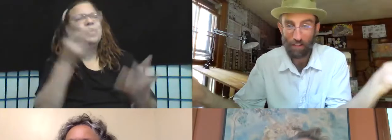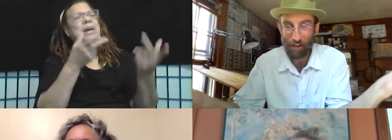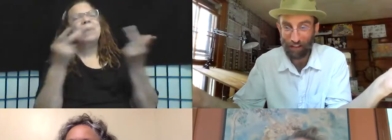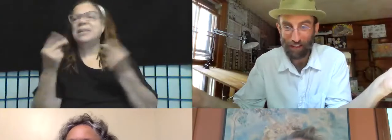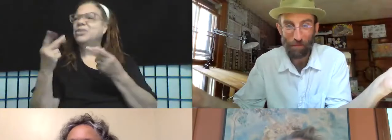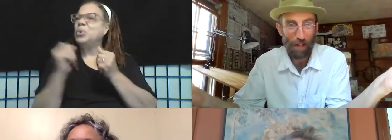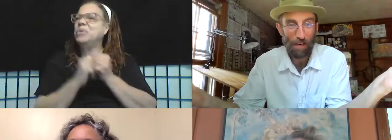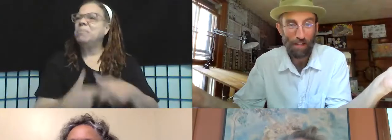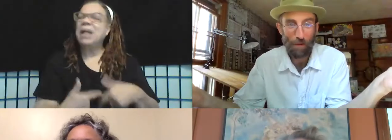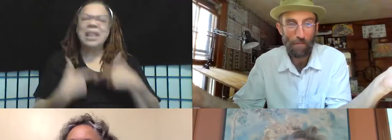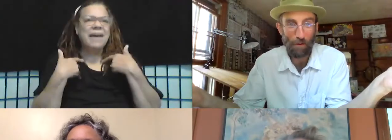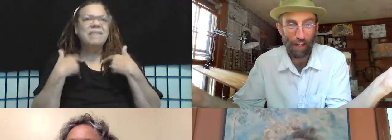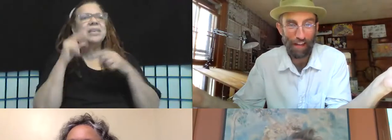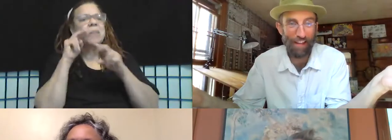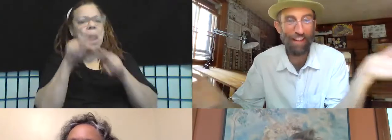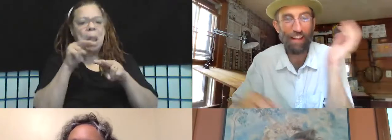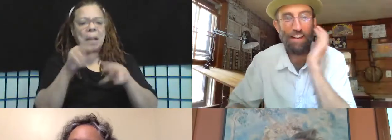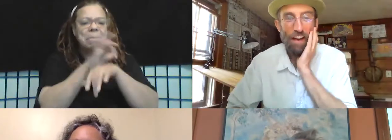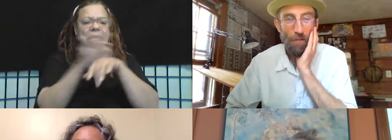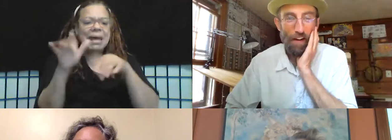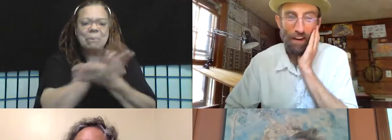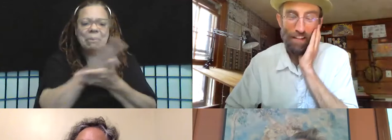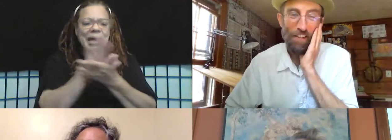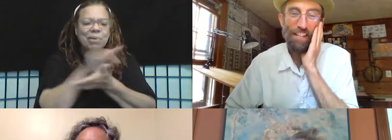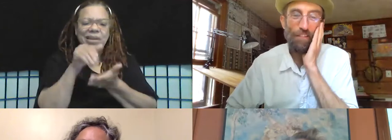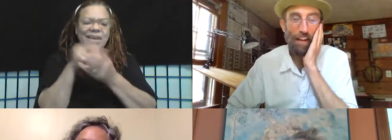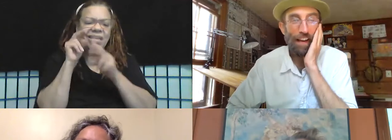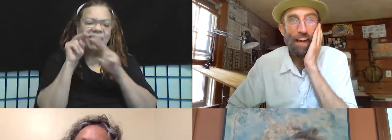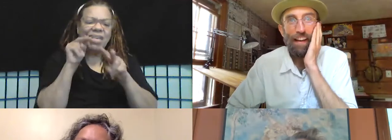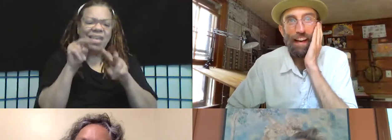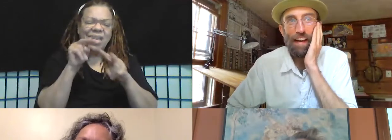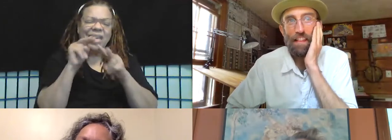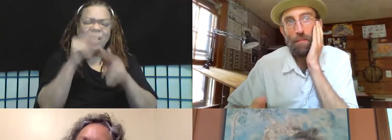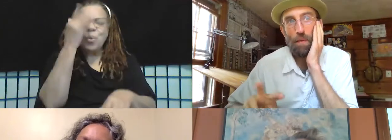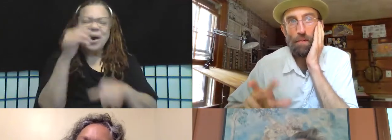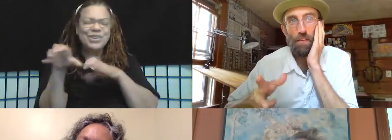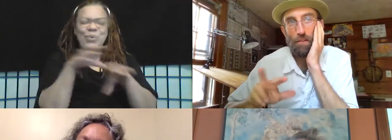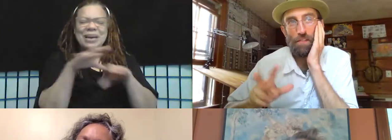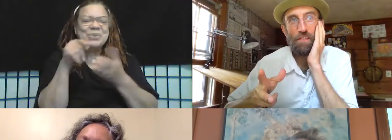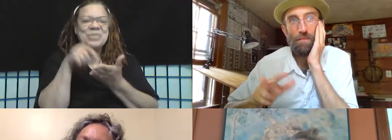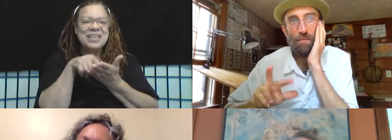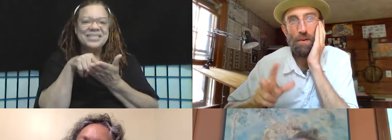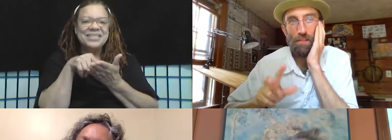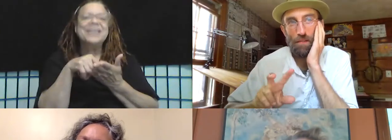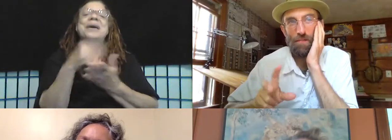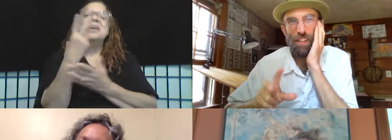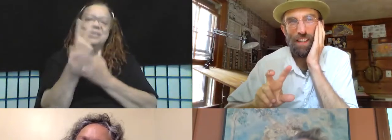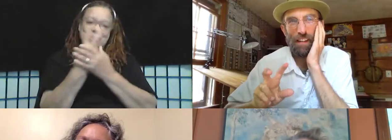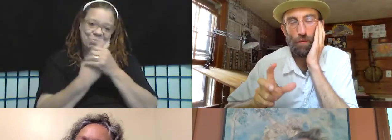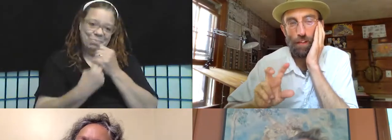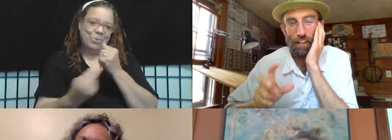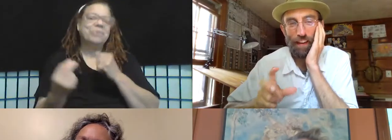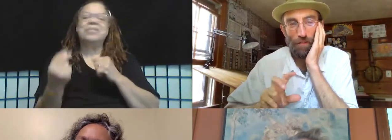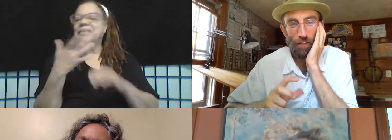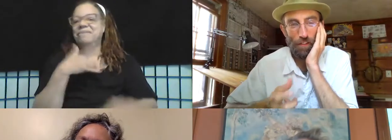my life, staring at this blank piece of paper again? Like, why do I do this every day? And I think both those